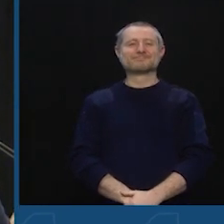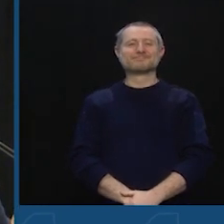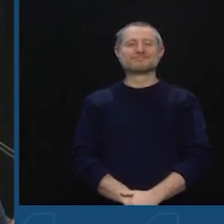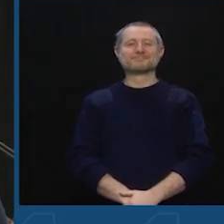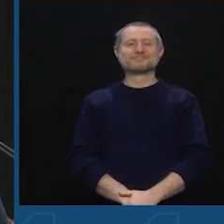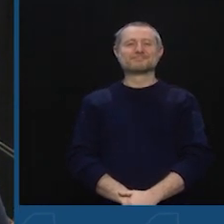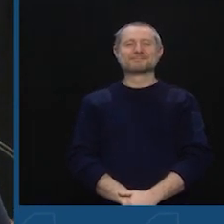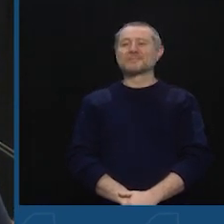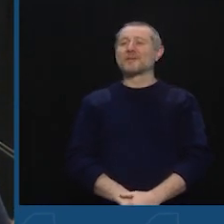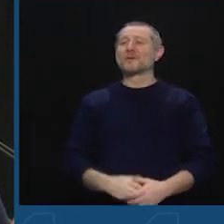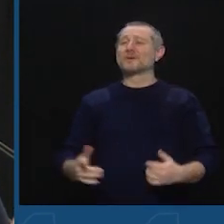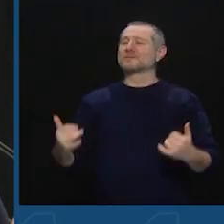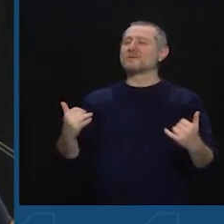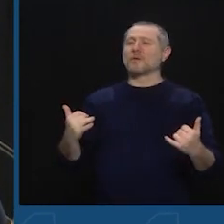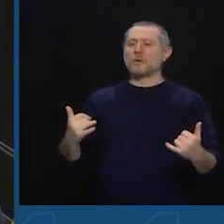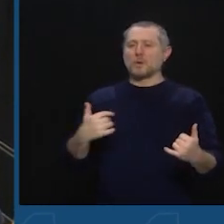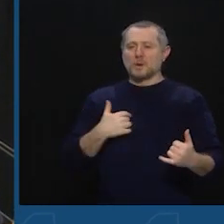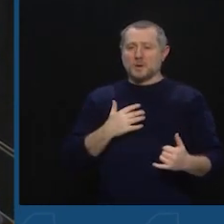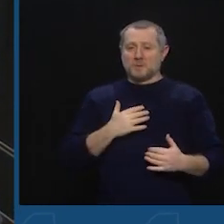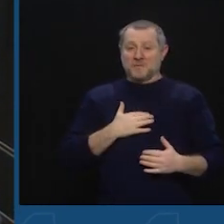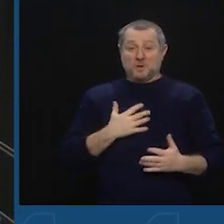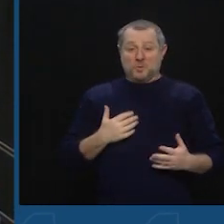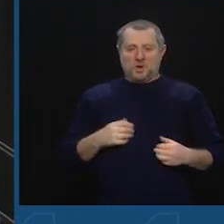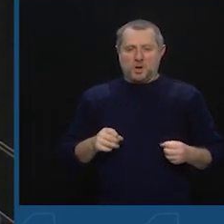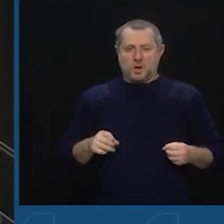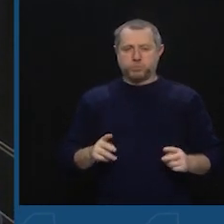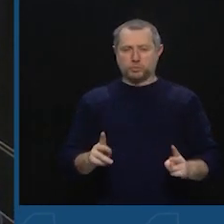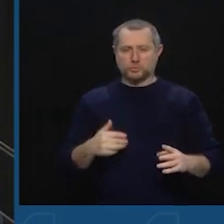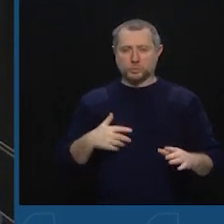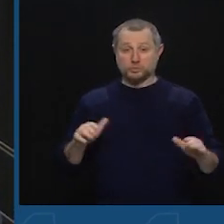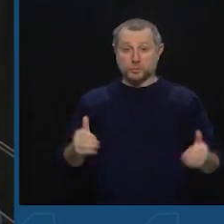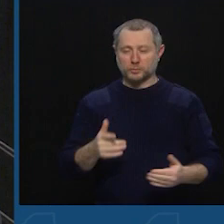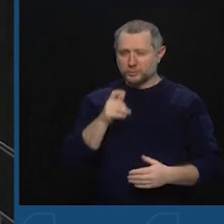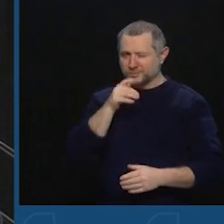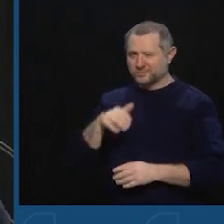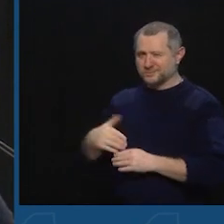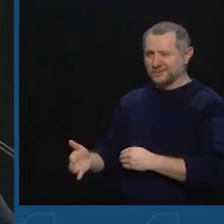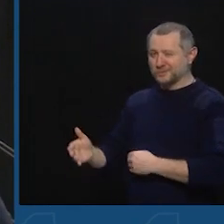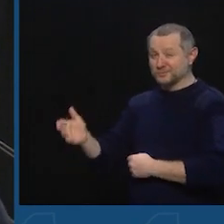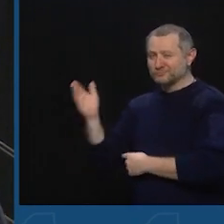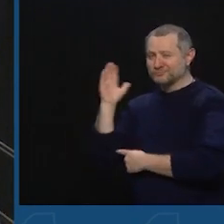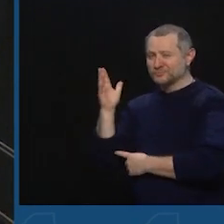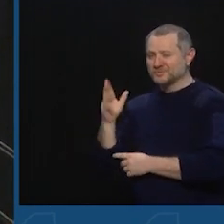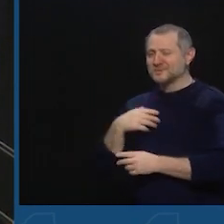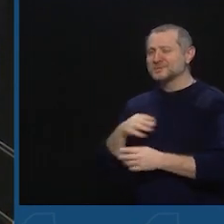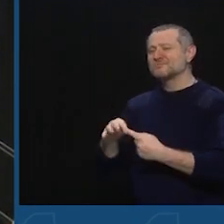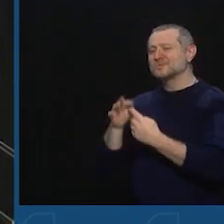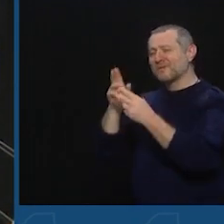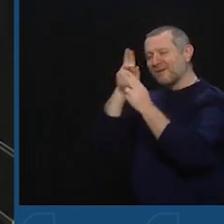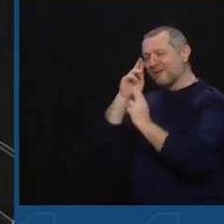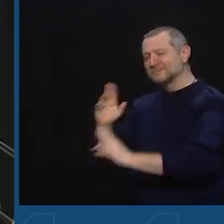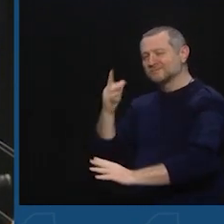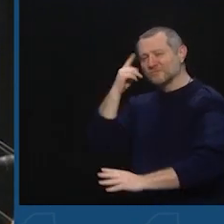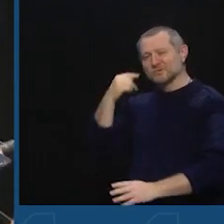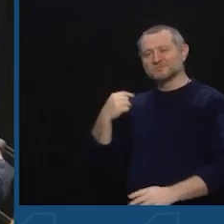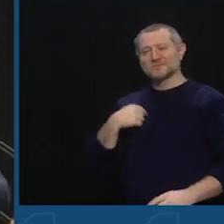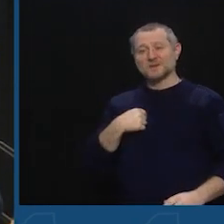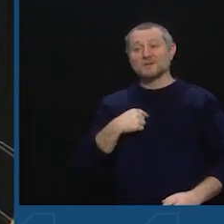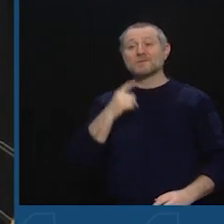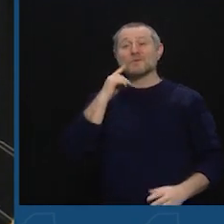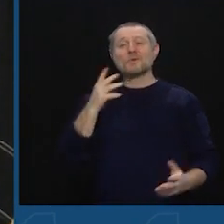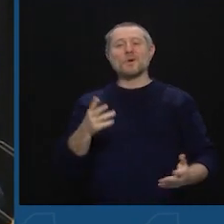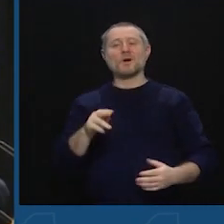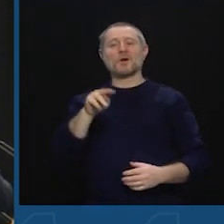I now have the privilege and opportunity to introduce our next speaker, a truly special honor for me and the entire NYS EDC